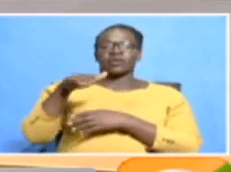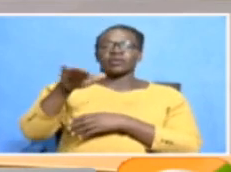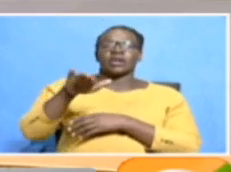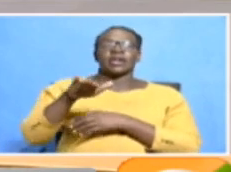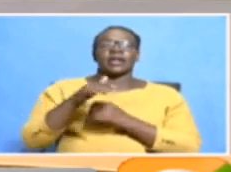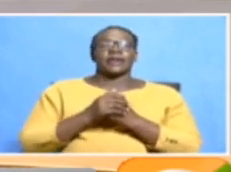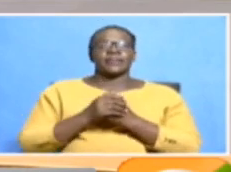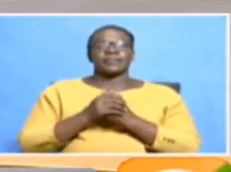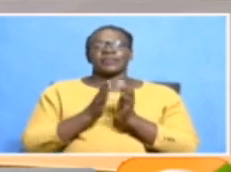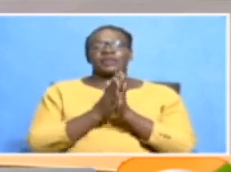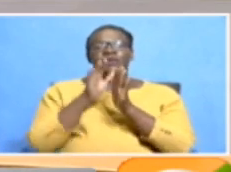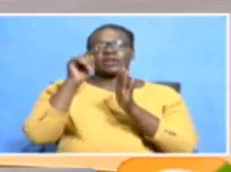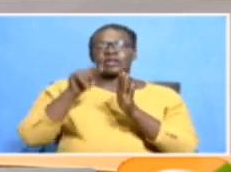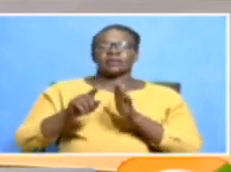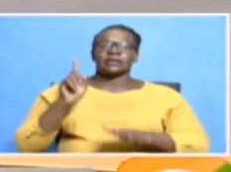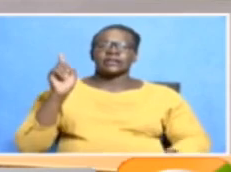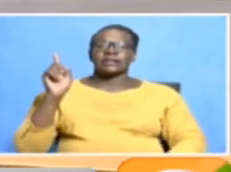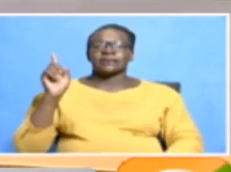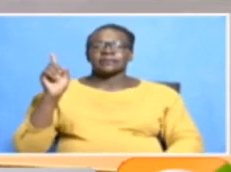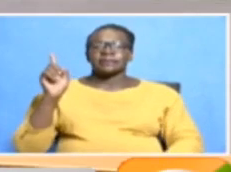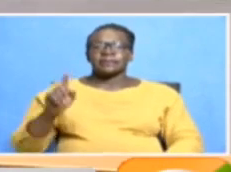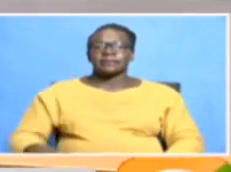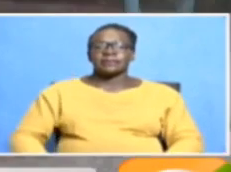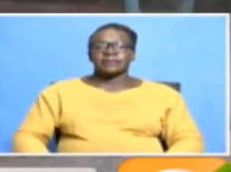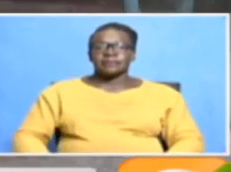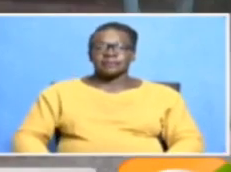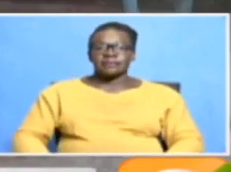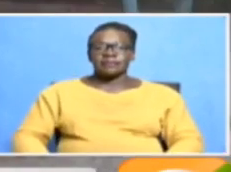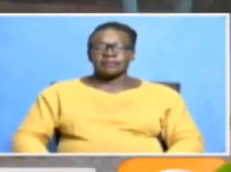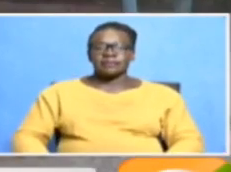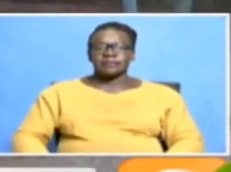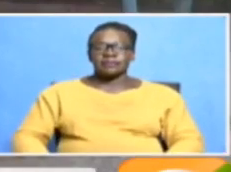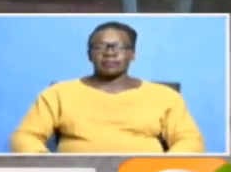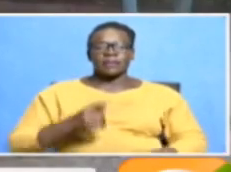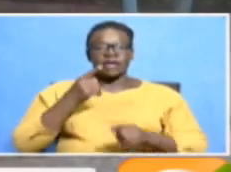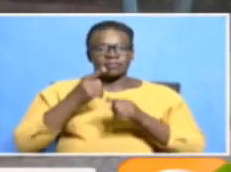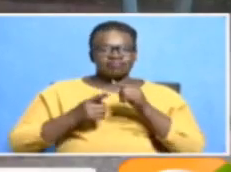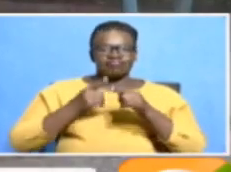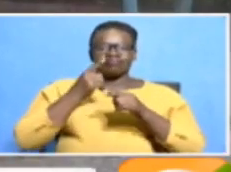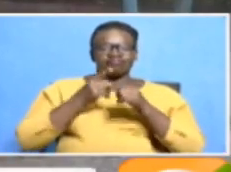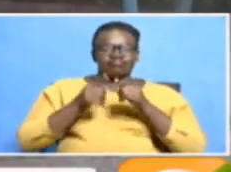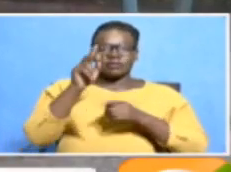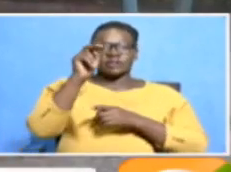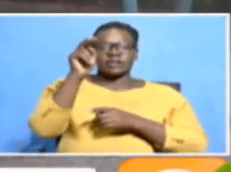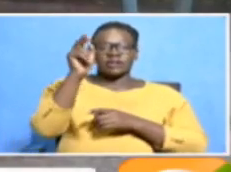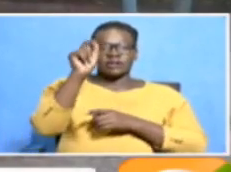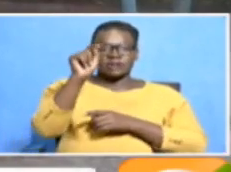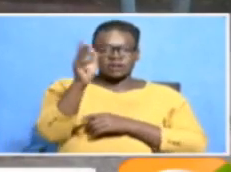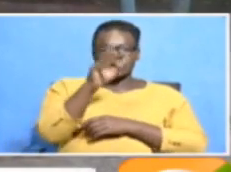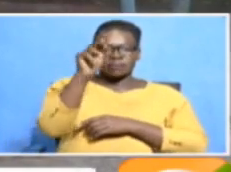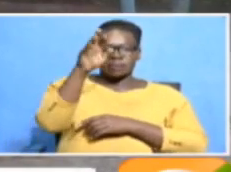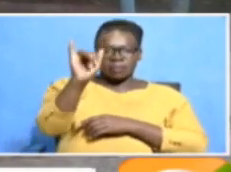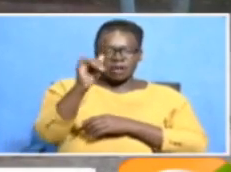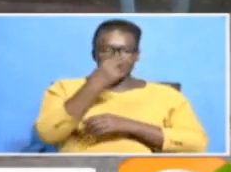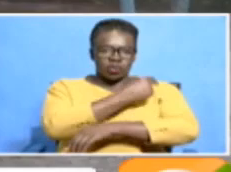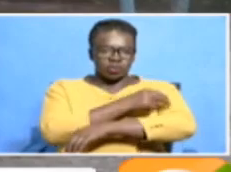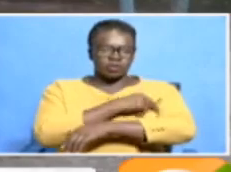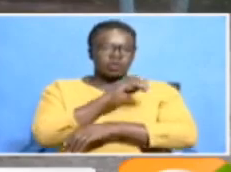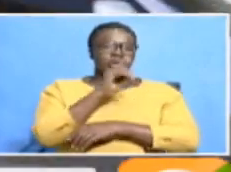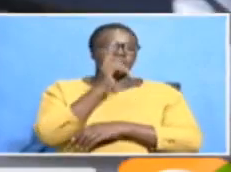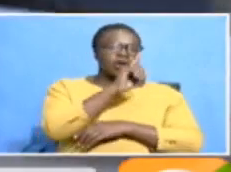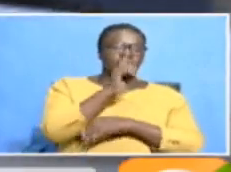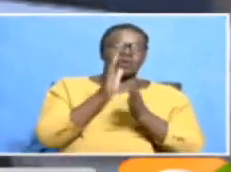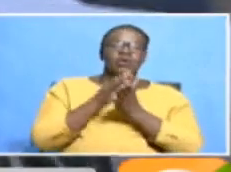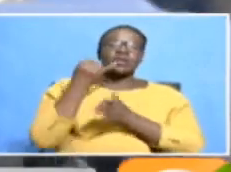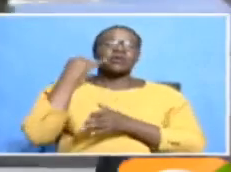and now brings us this report. For years, the St. Mary's Mission Hospital, both in Nairobi and Nakuru